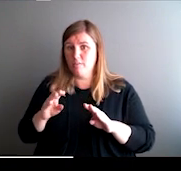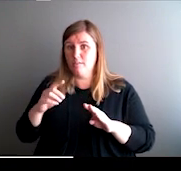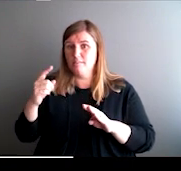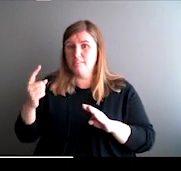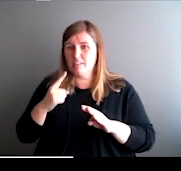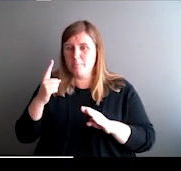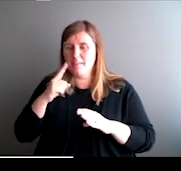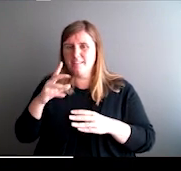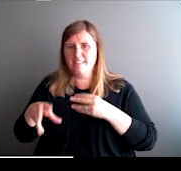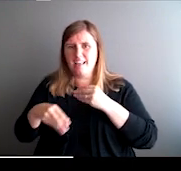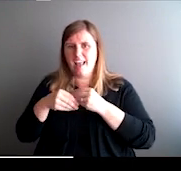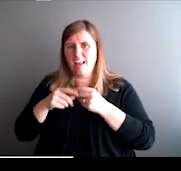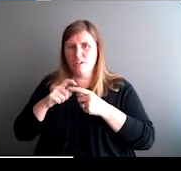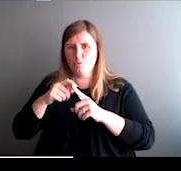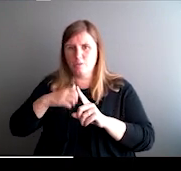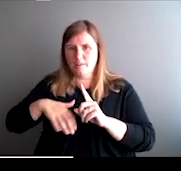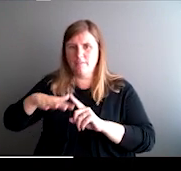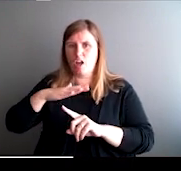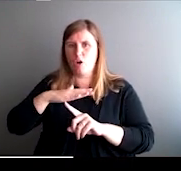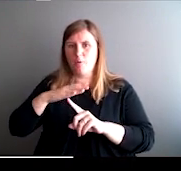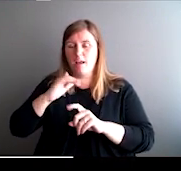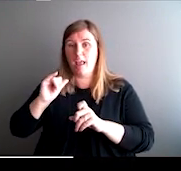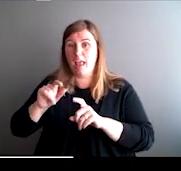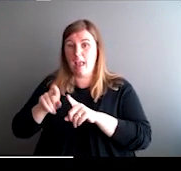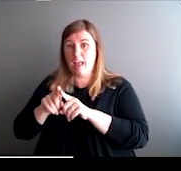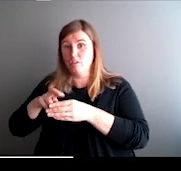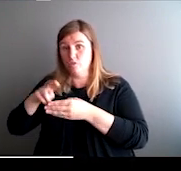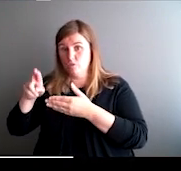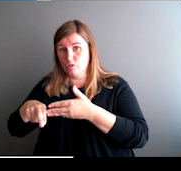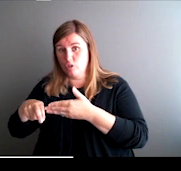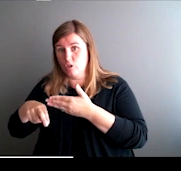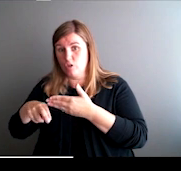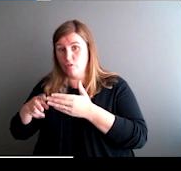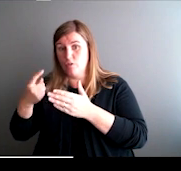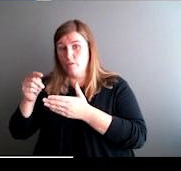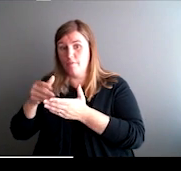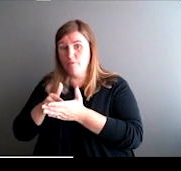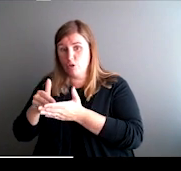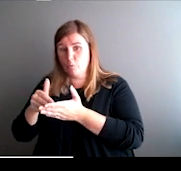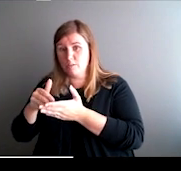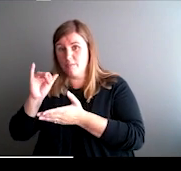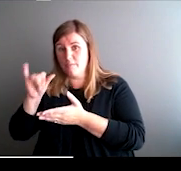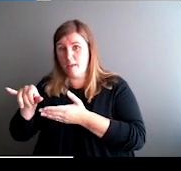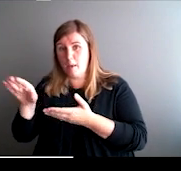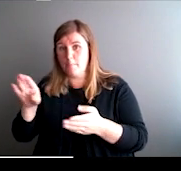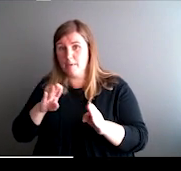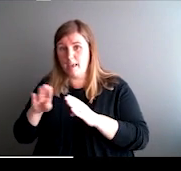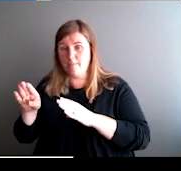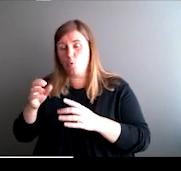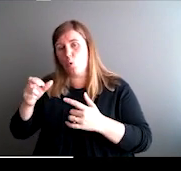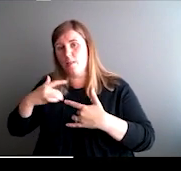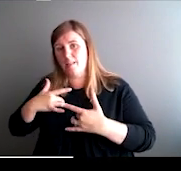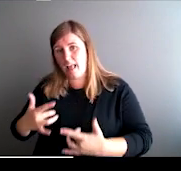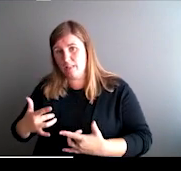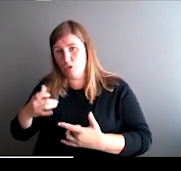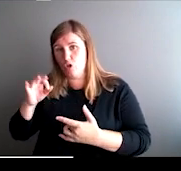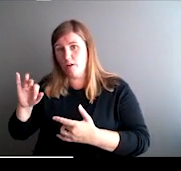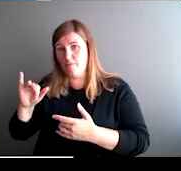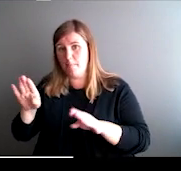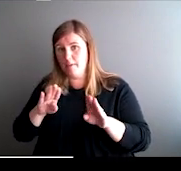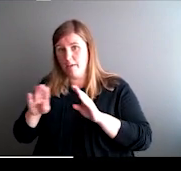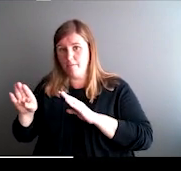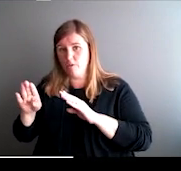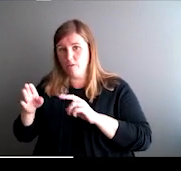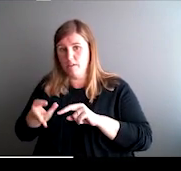something is added to the environment, and as a result, the frequency of that behavior, the likelihood, of that